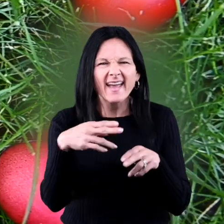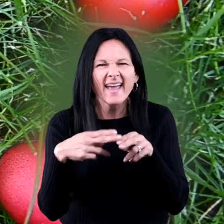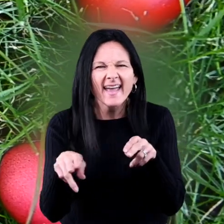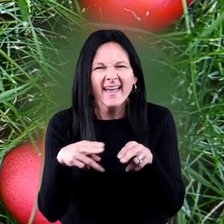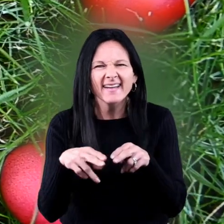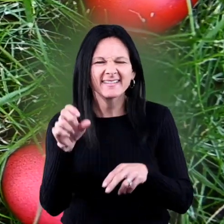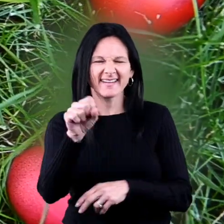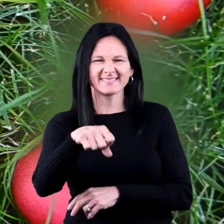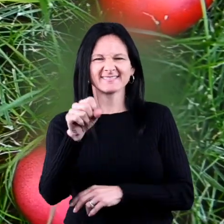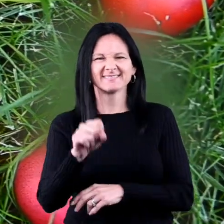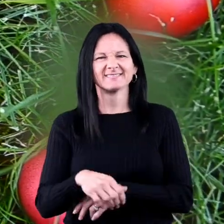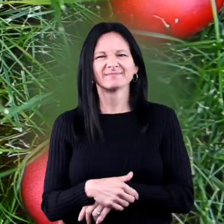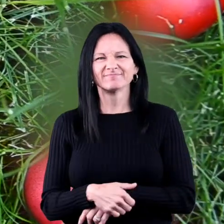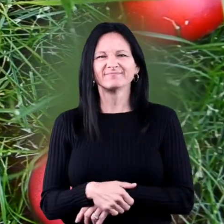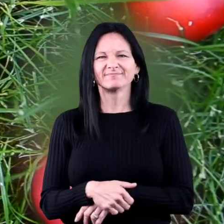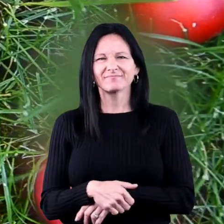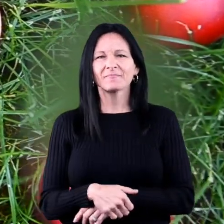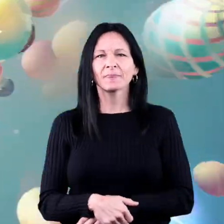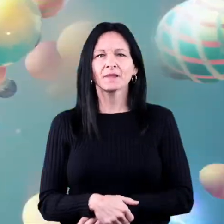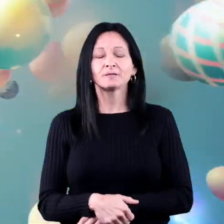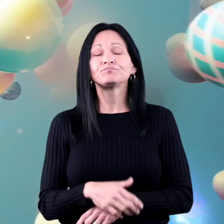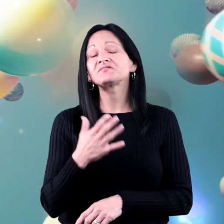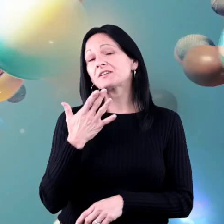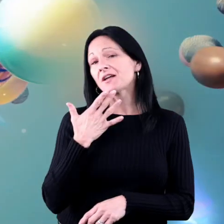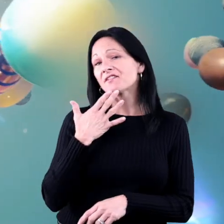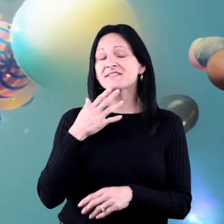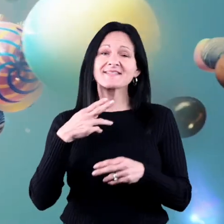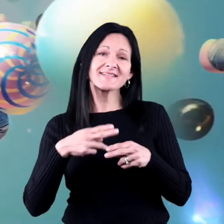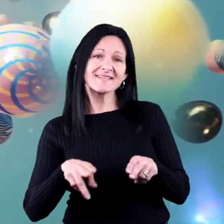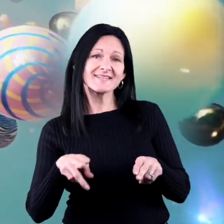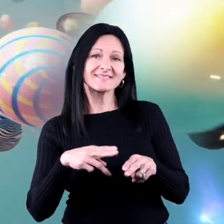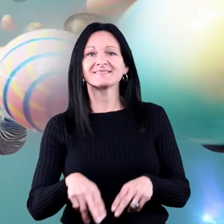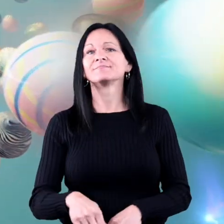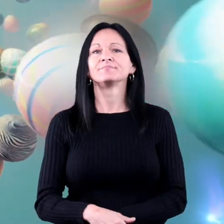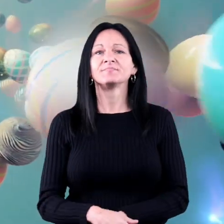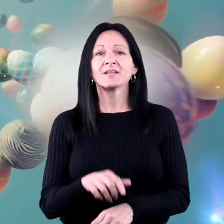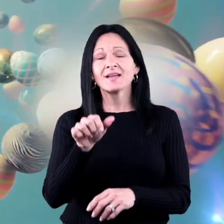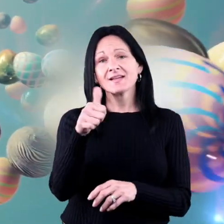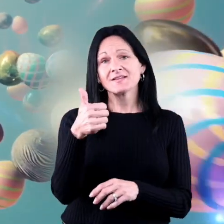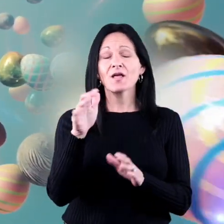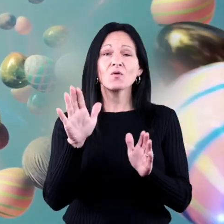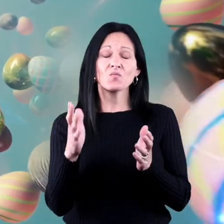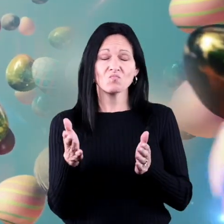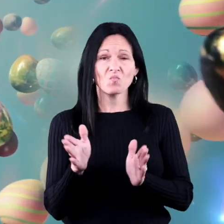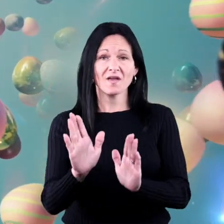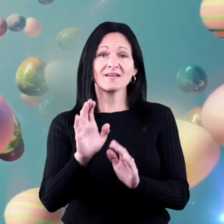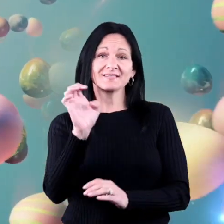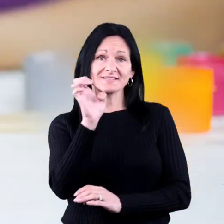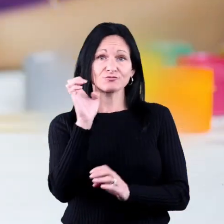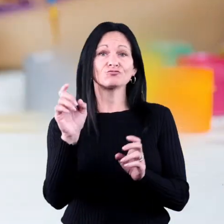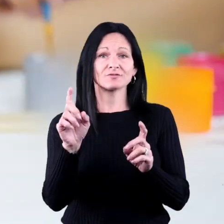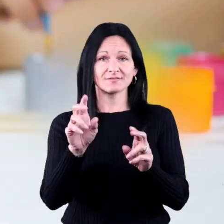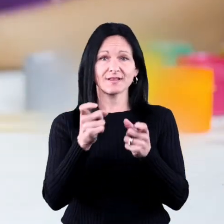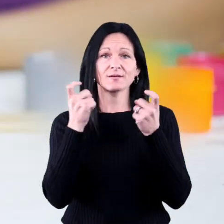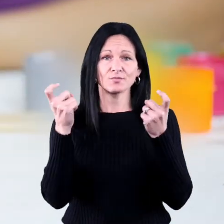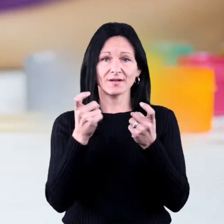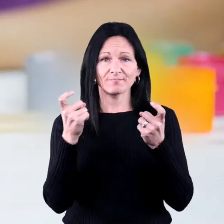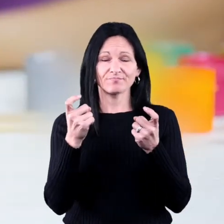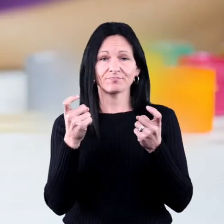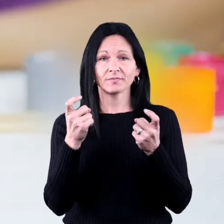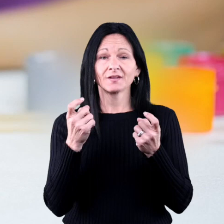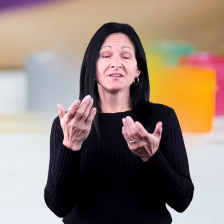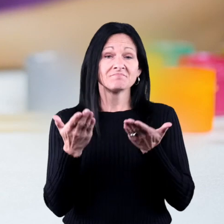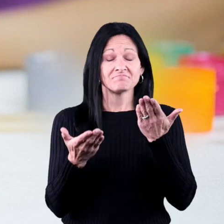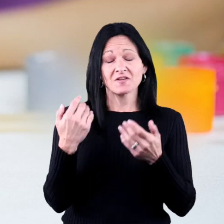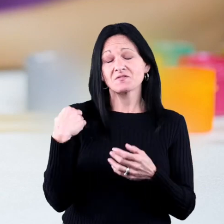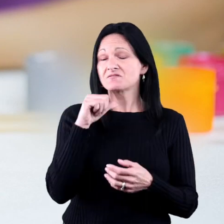eggshell? Right, eggs. Colored eggs. Another way that Easter is celebrated